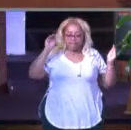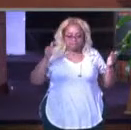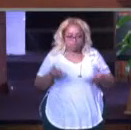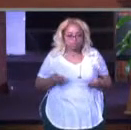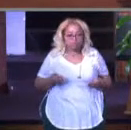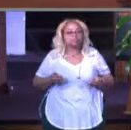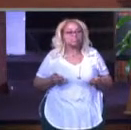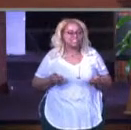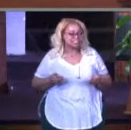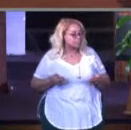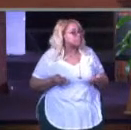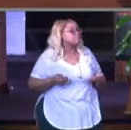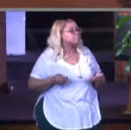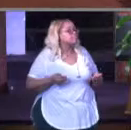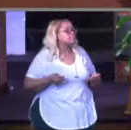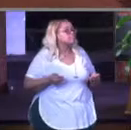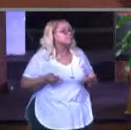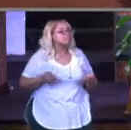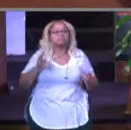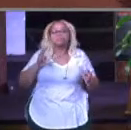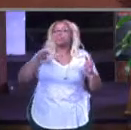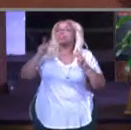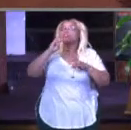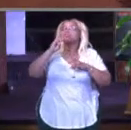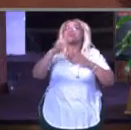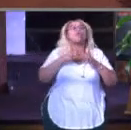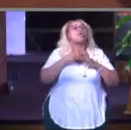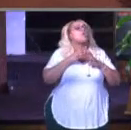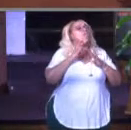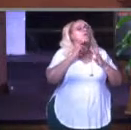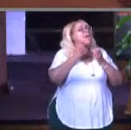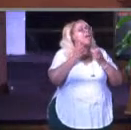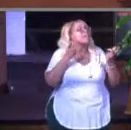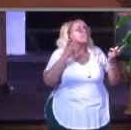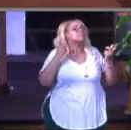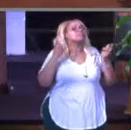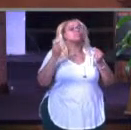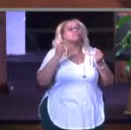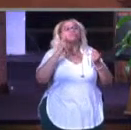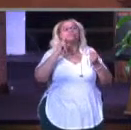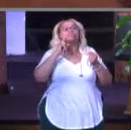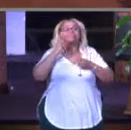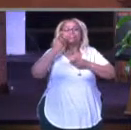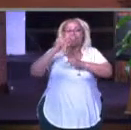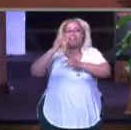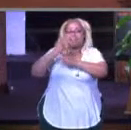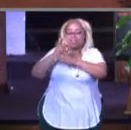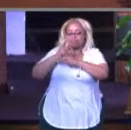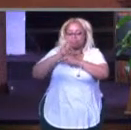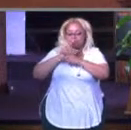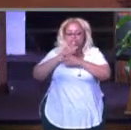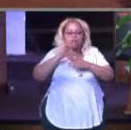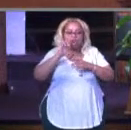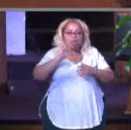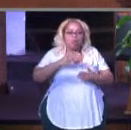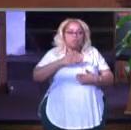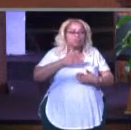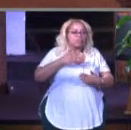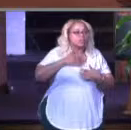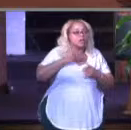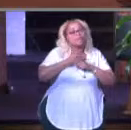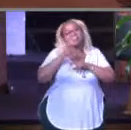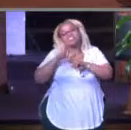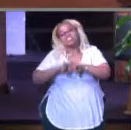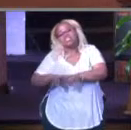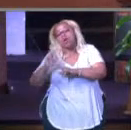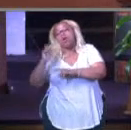focus. And look at our world. Look at all the things it does to trap us into shallow breathing. Make